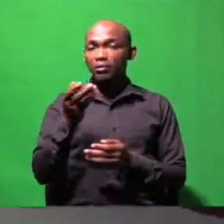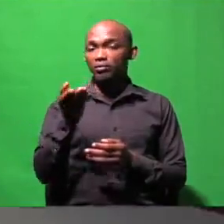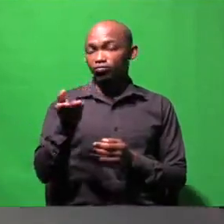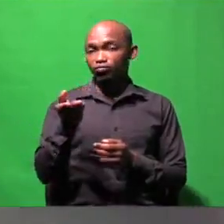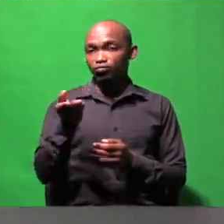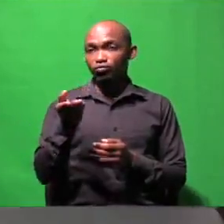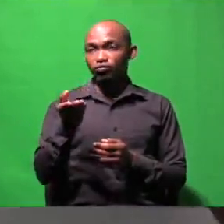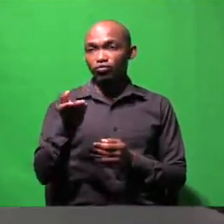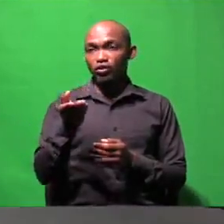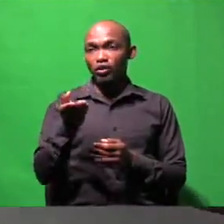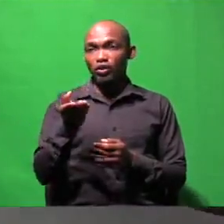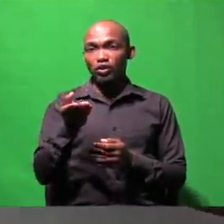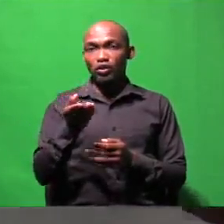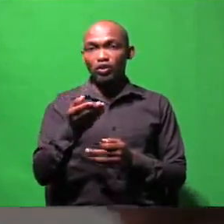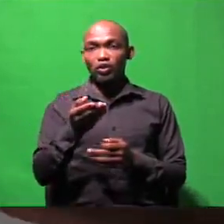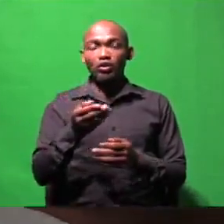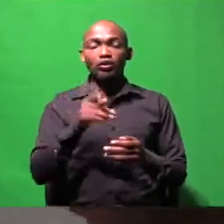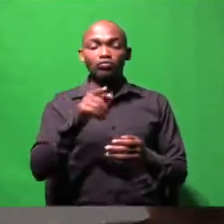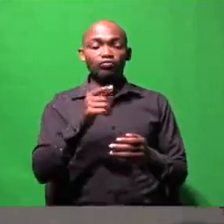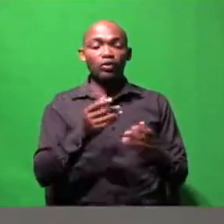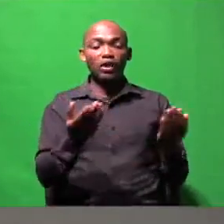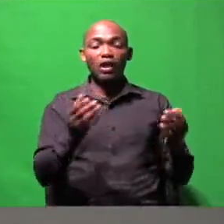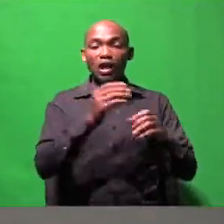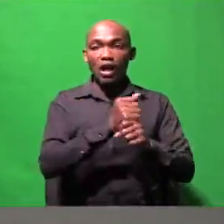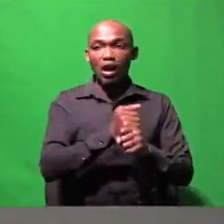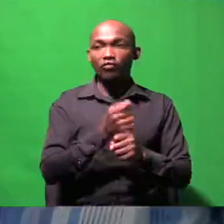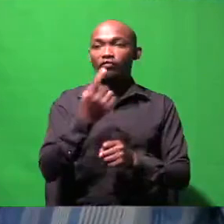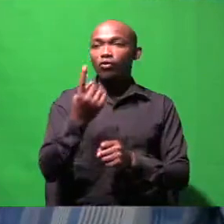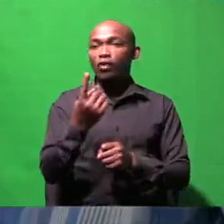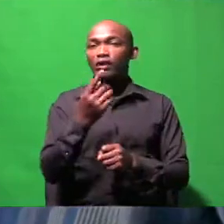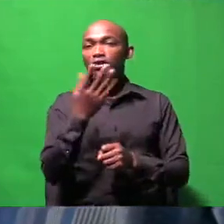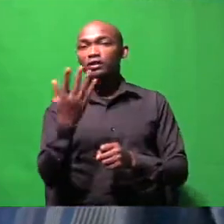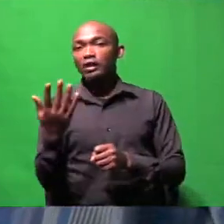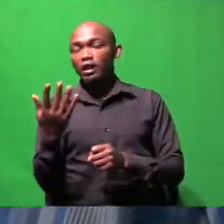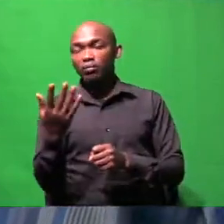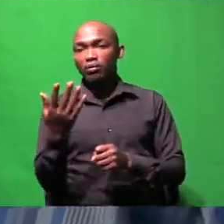one type of atom. An element consists of only one